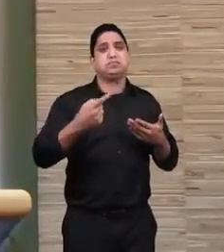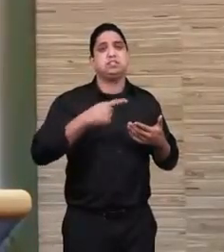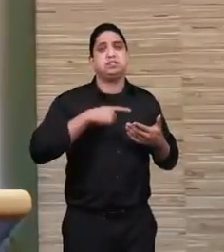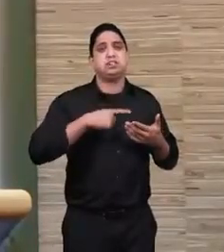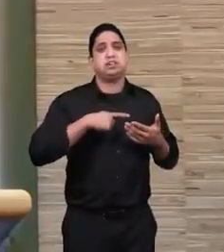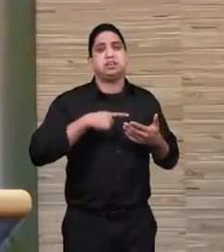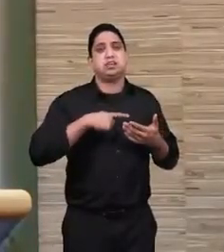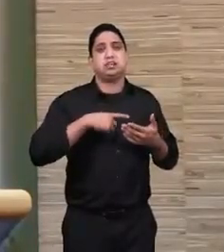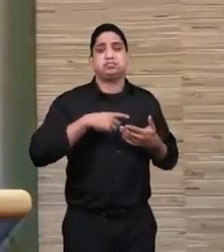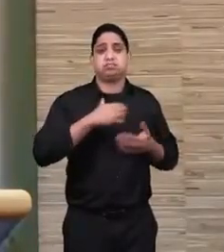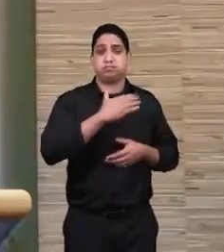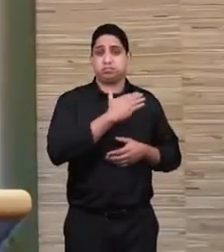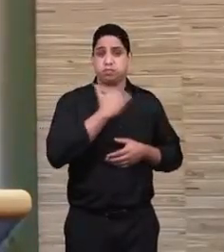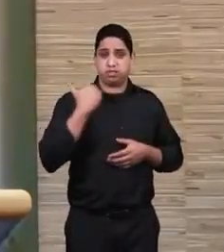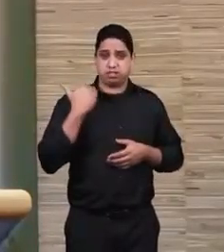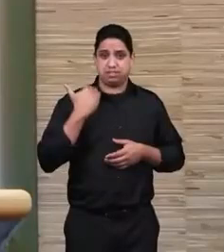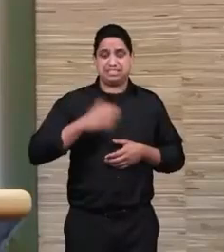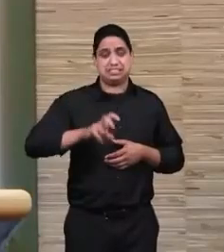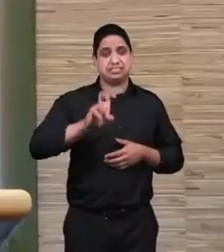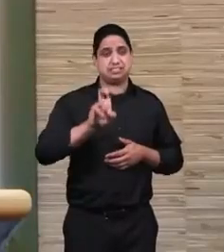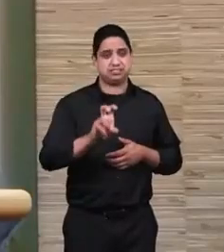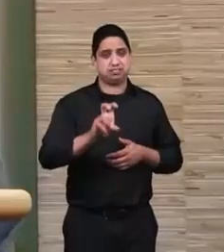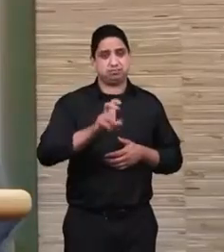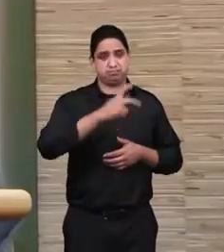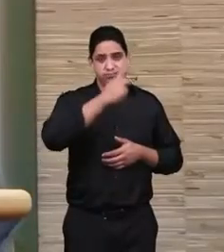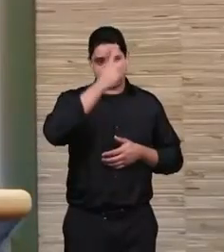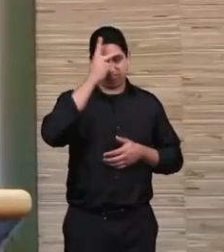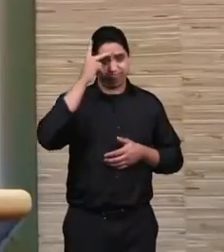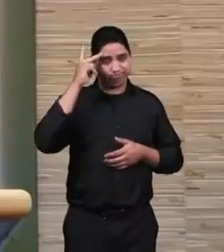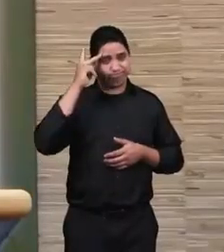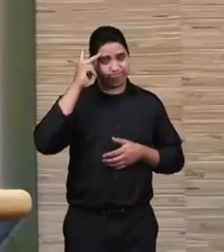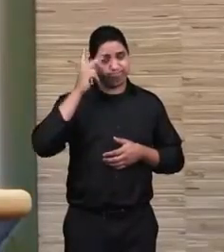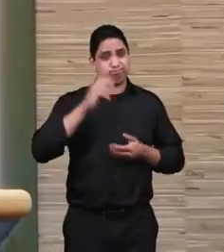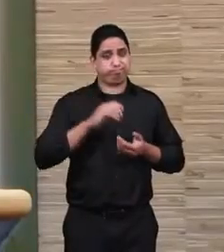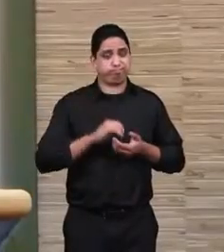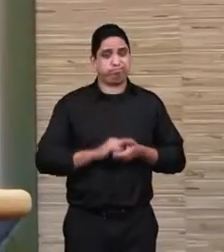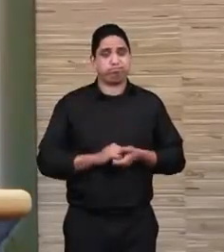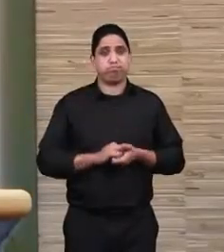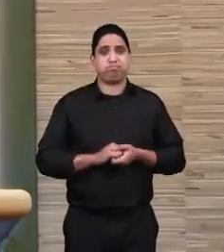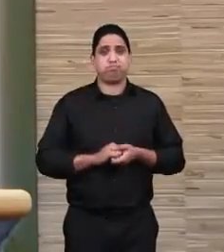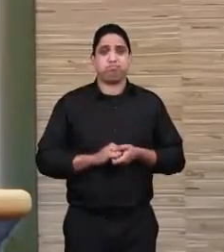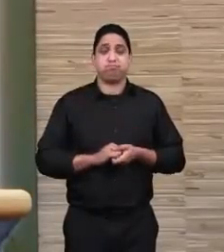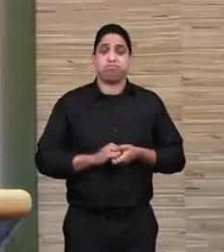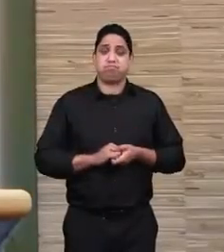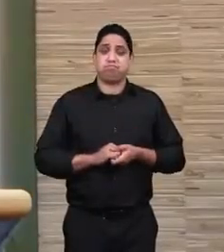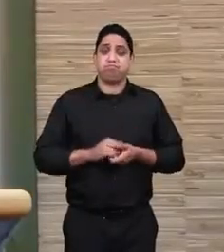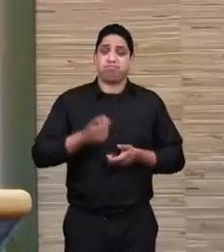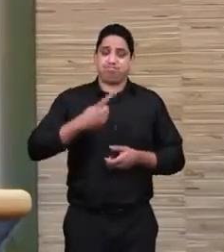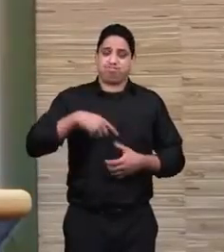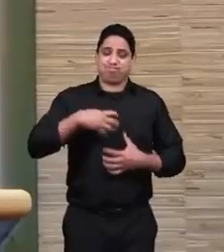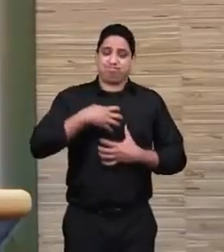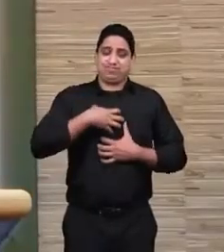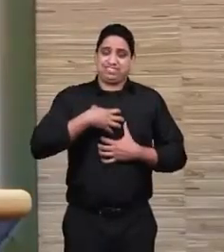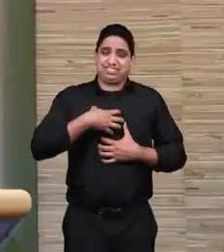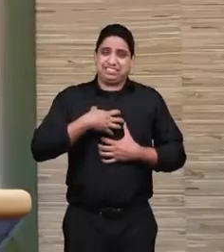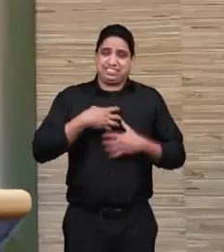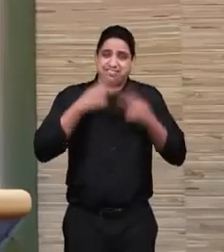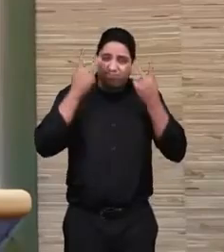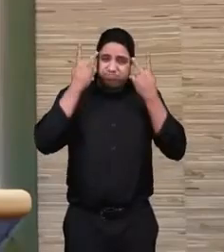5 brethren who died. And this makes us sad, and we tell